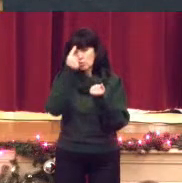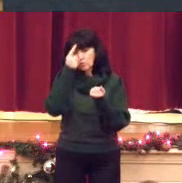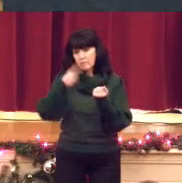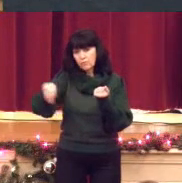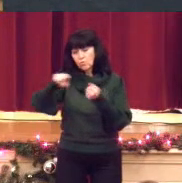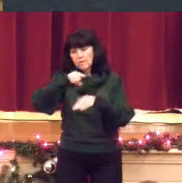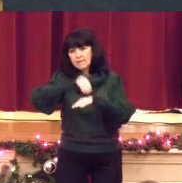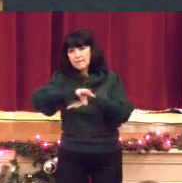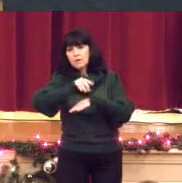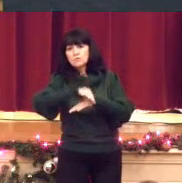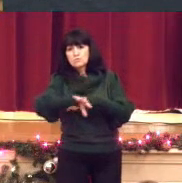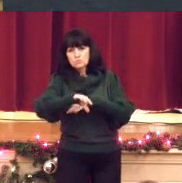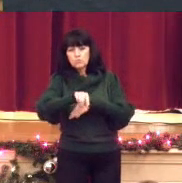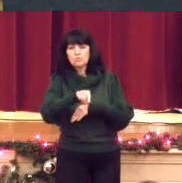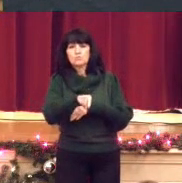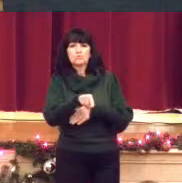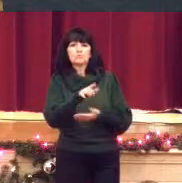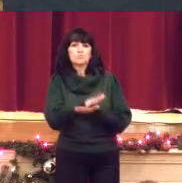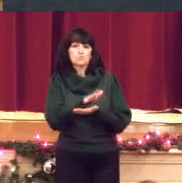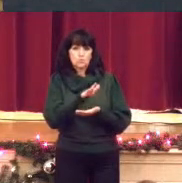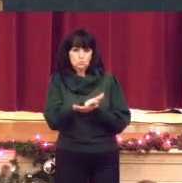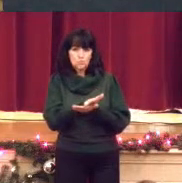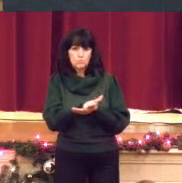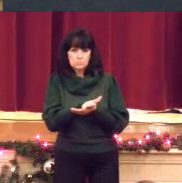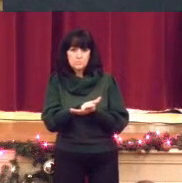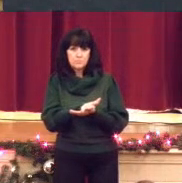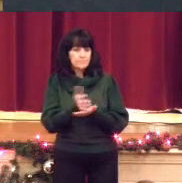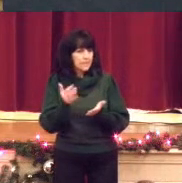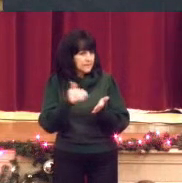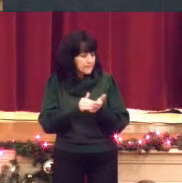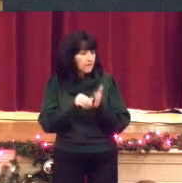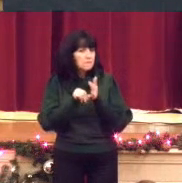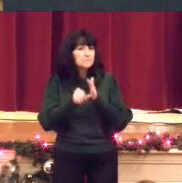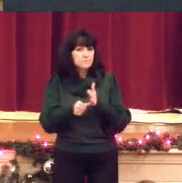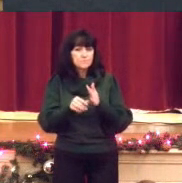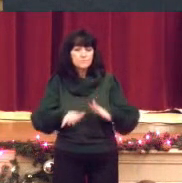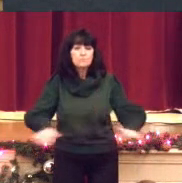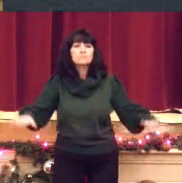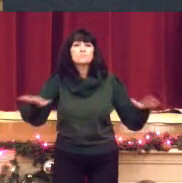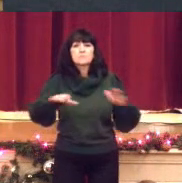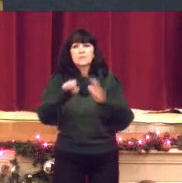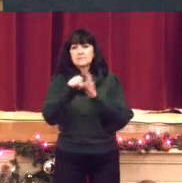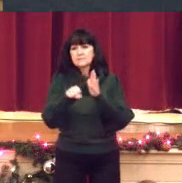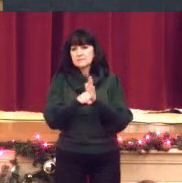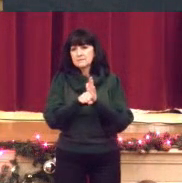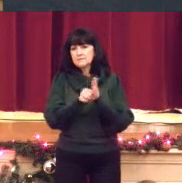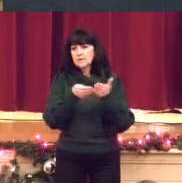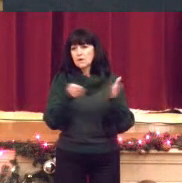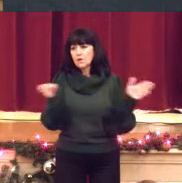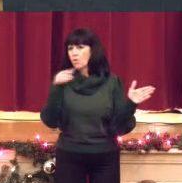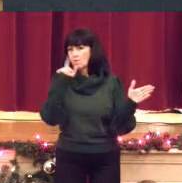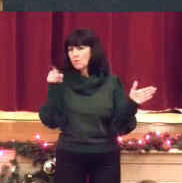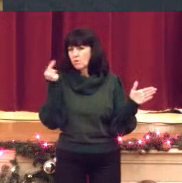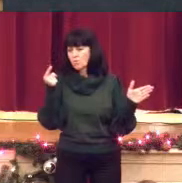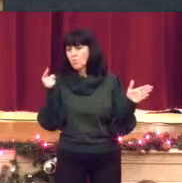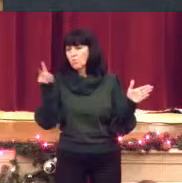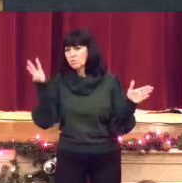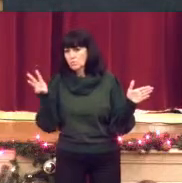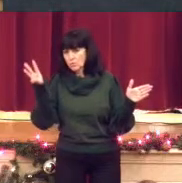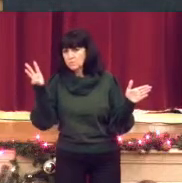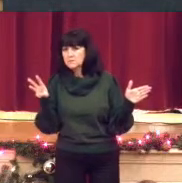again statewide. We have some resources that have been designated for the collaborative